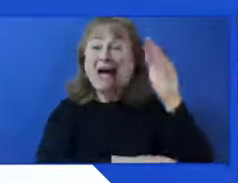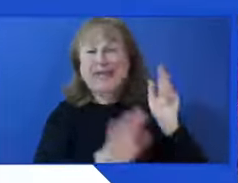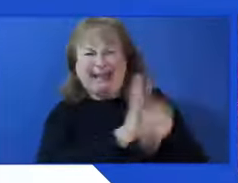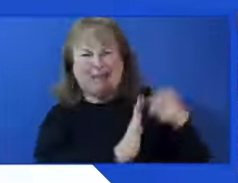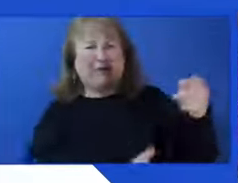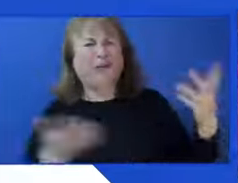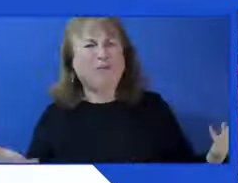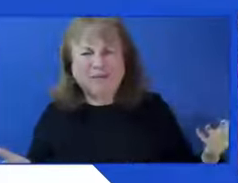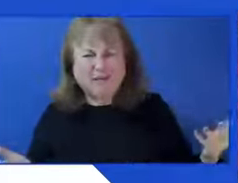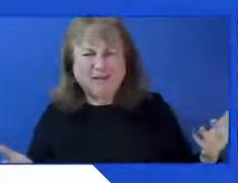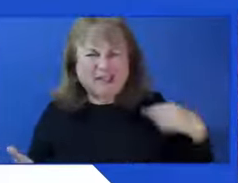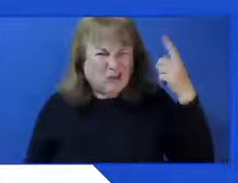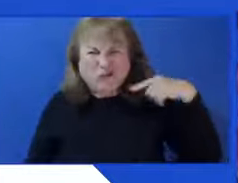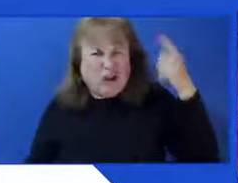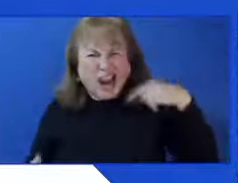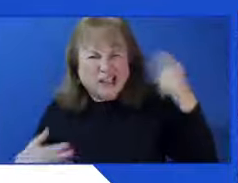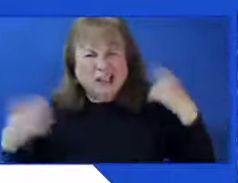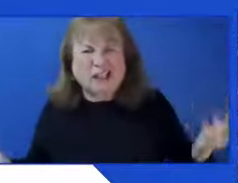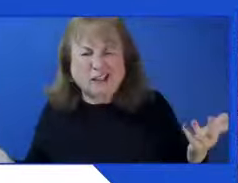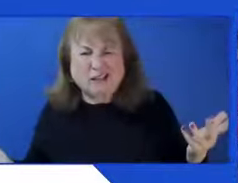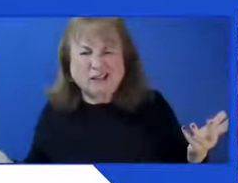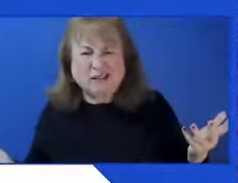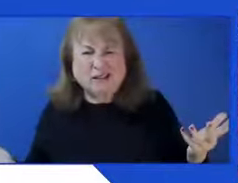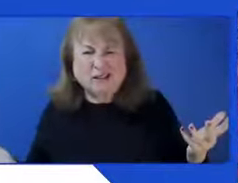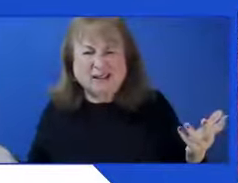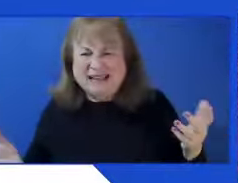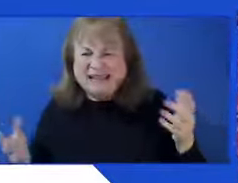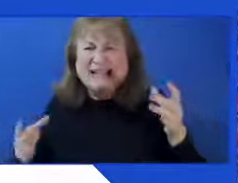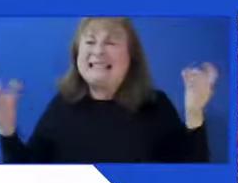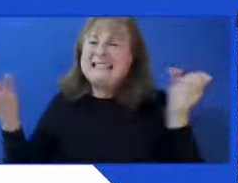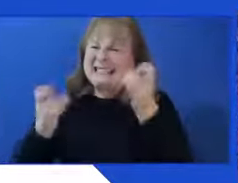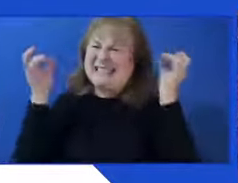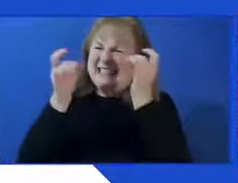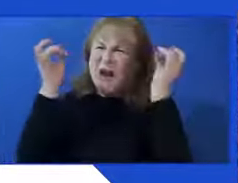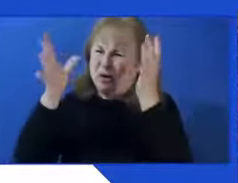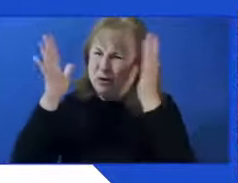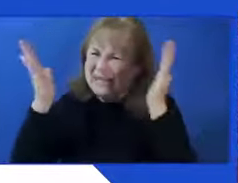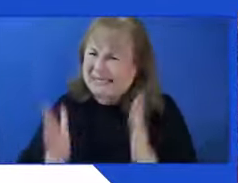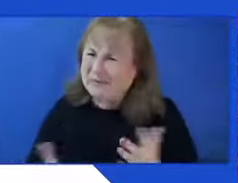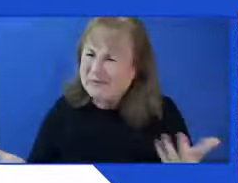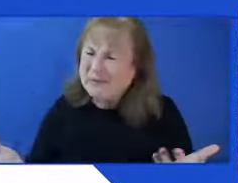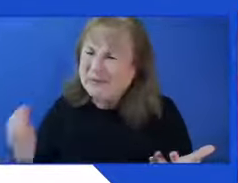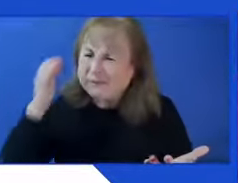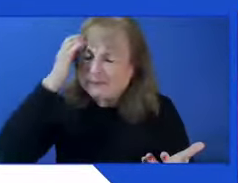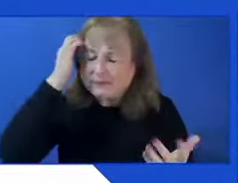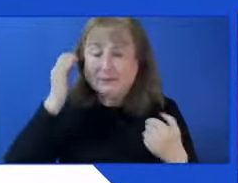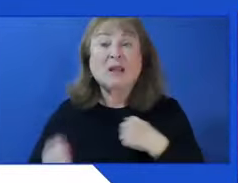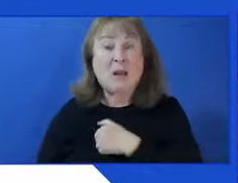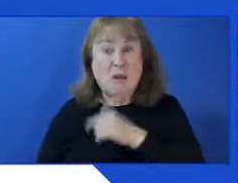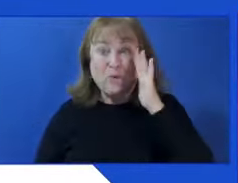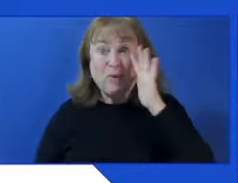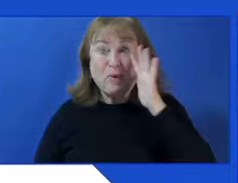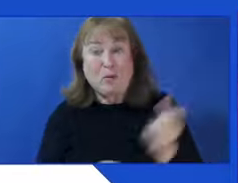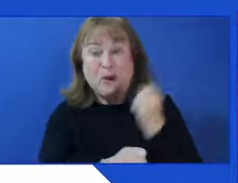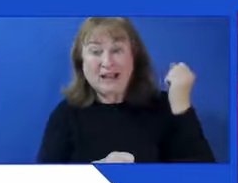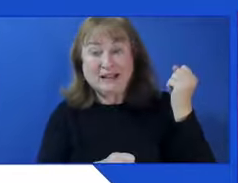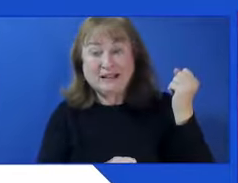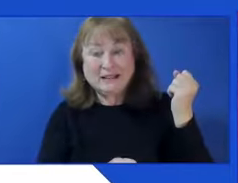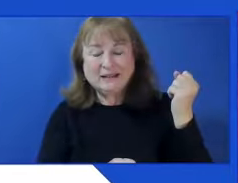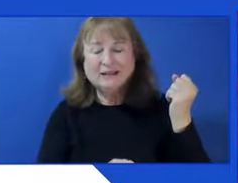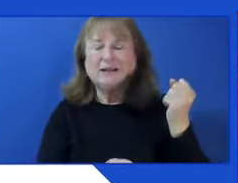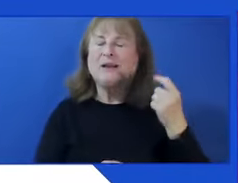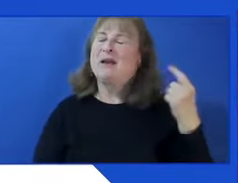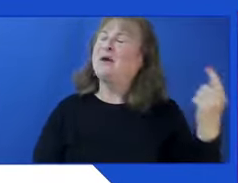This is madness. This is terrorism. But we will win. We